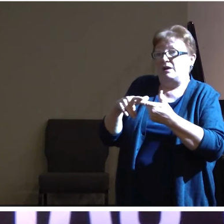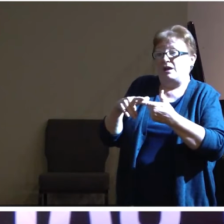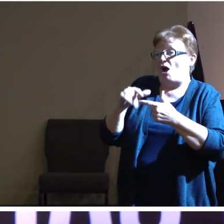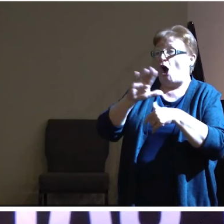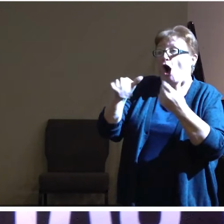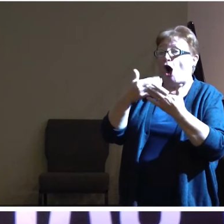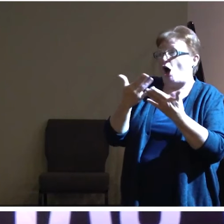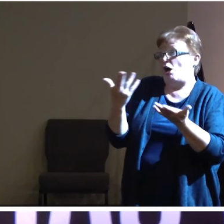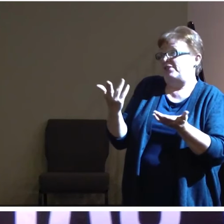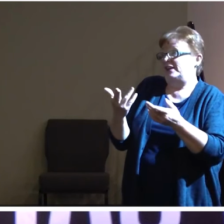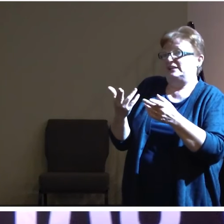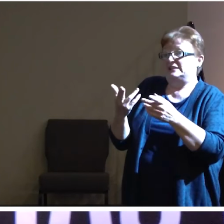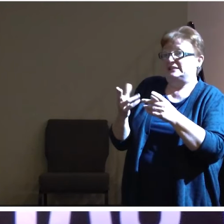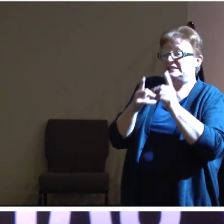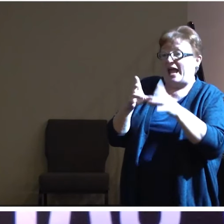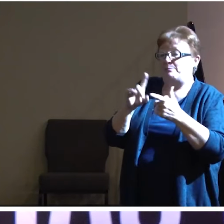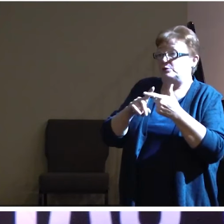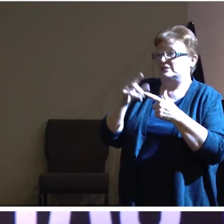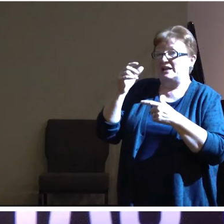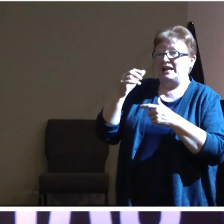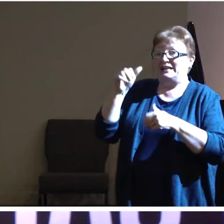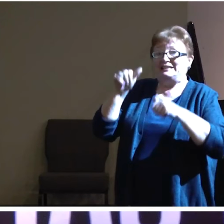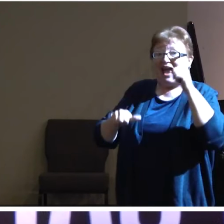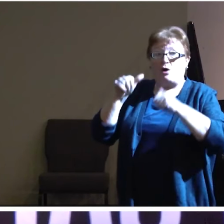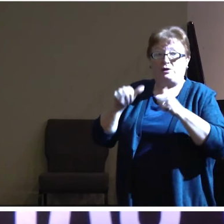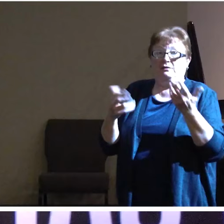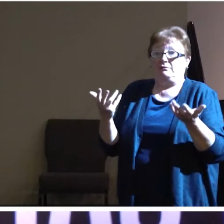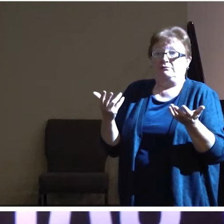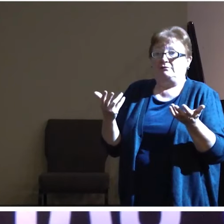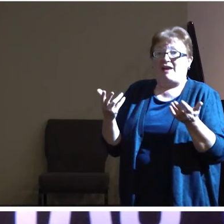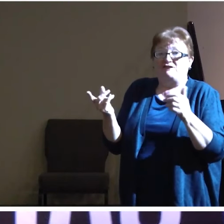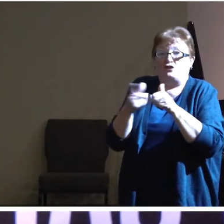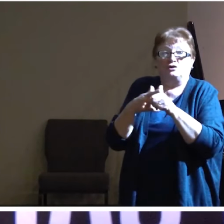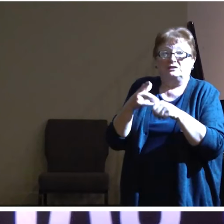of the apostles. They all doubted at first. Not just Thomas. They all doubted.